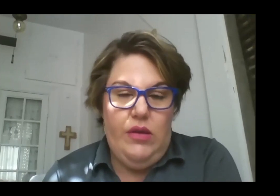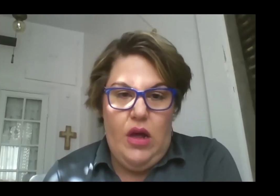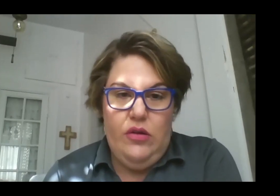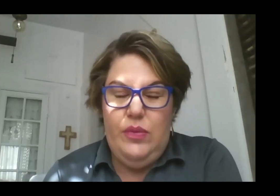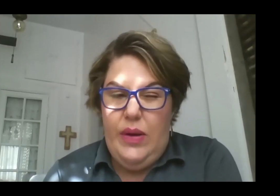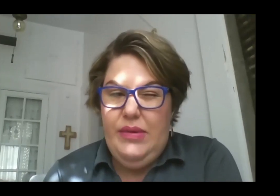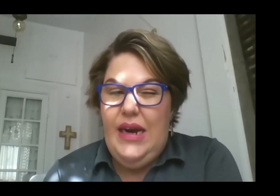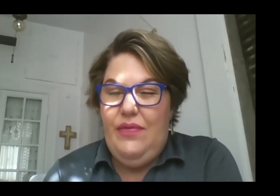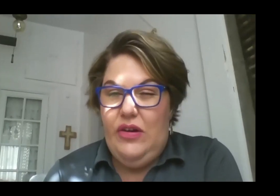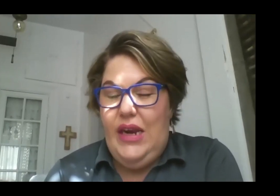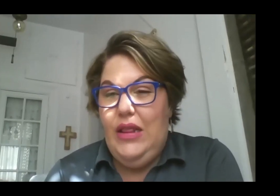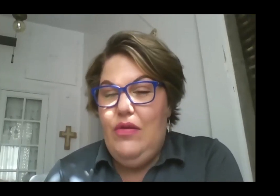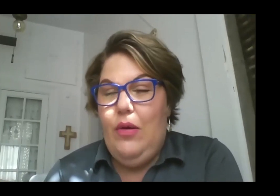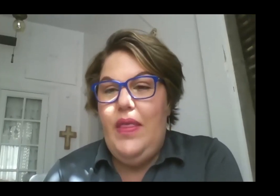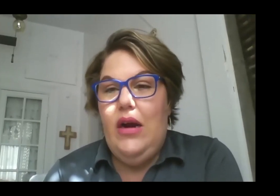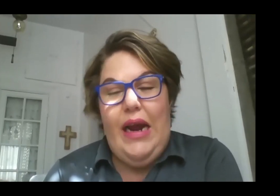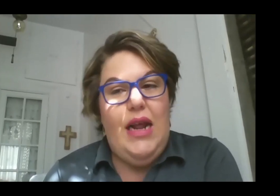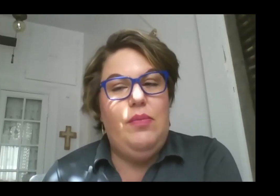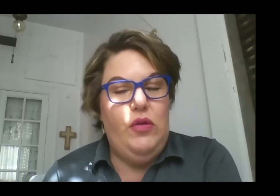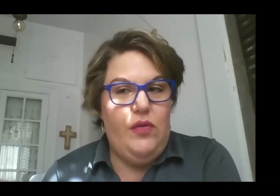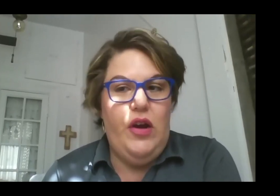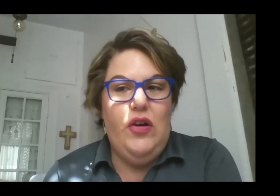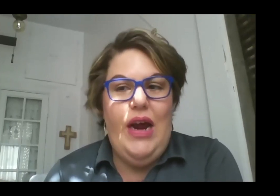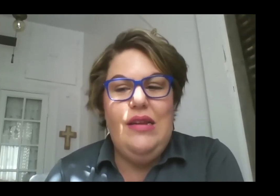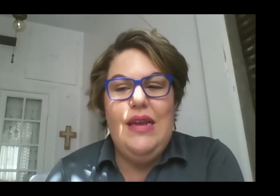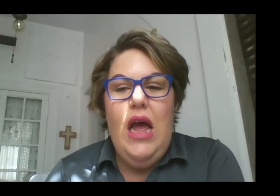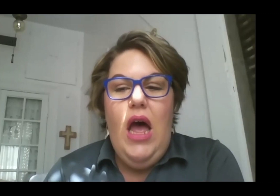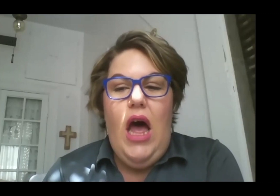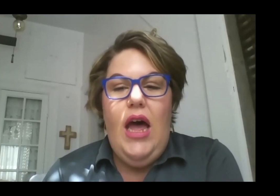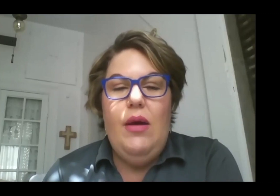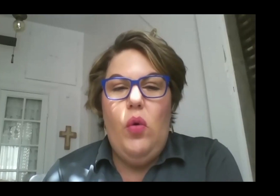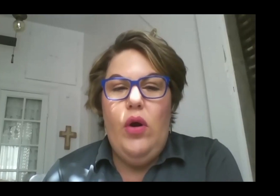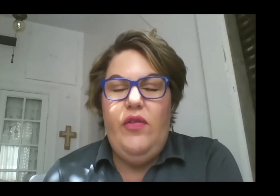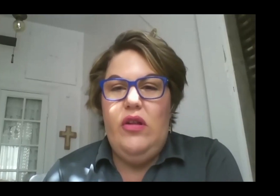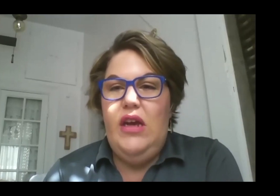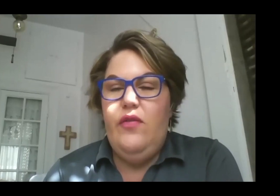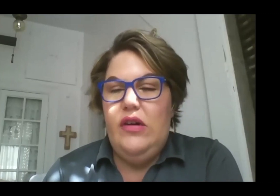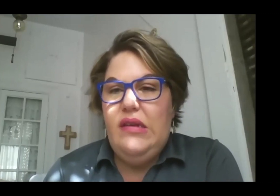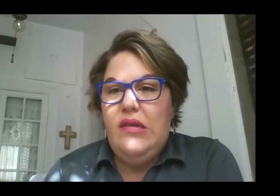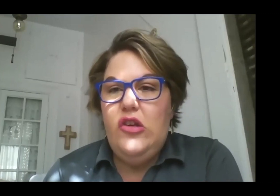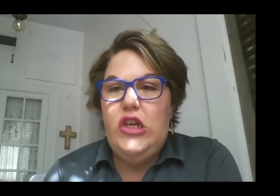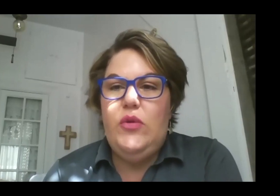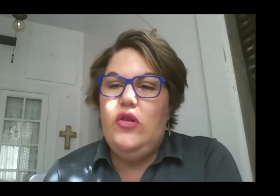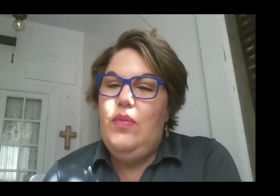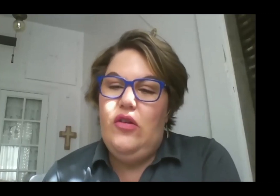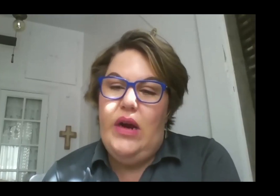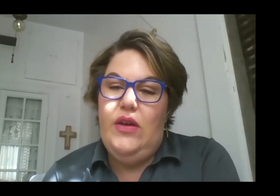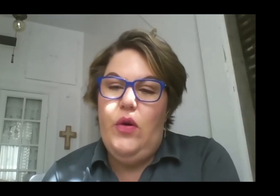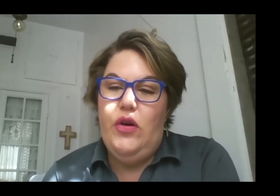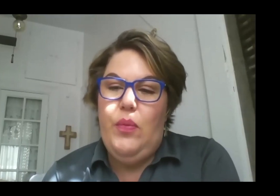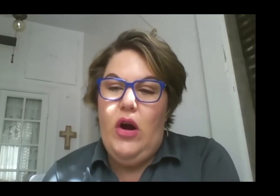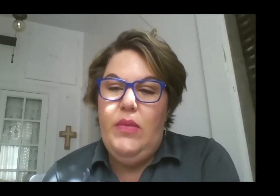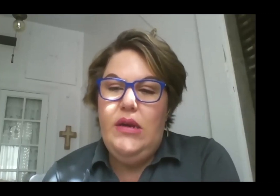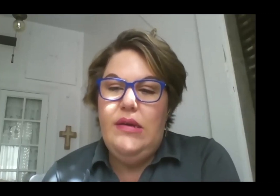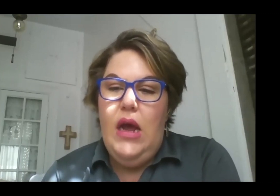through the scholarships website if there's any loan help there. Again, that's mostly for undergrads. Or if you're looking for assistantships or something directly from